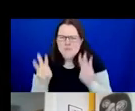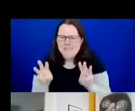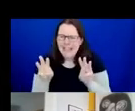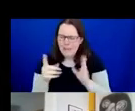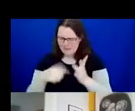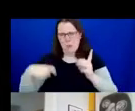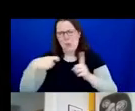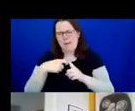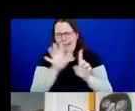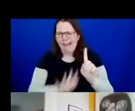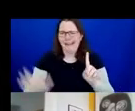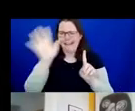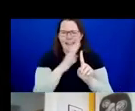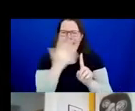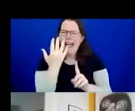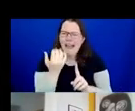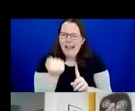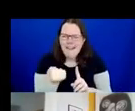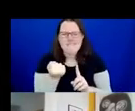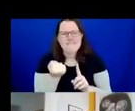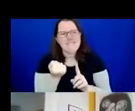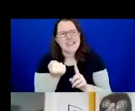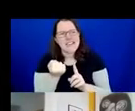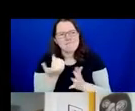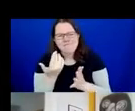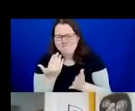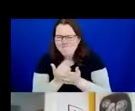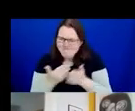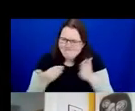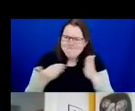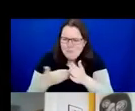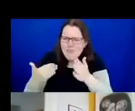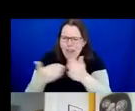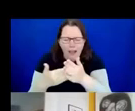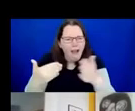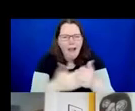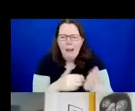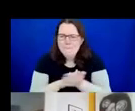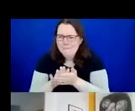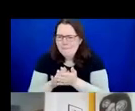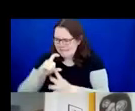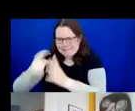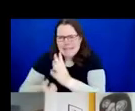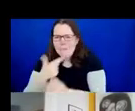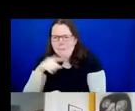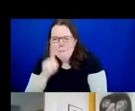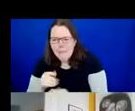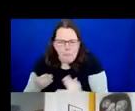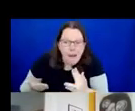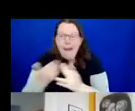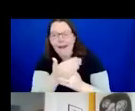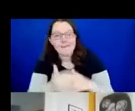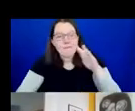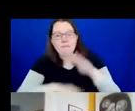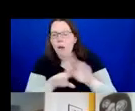offer disabled visitors a less than experience. Very often, disabled people can get